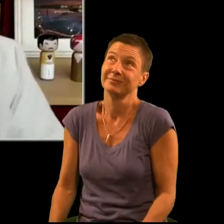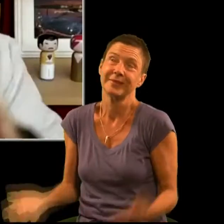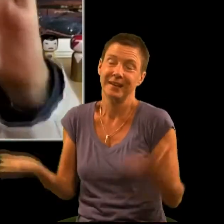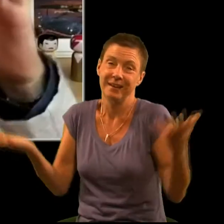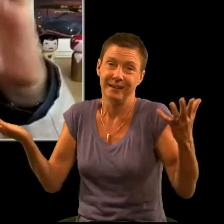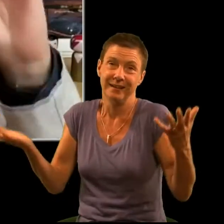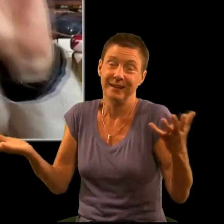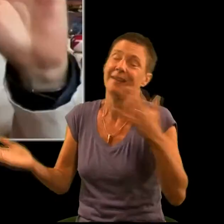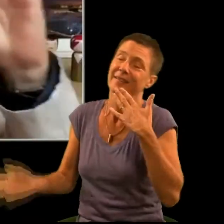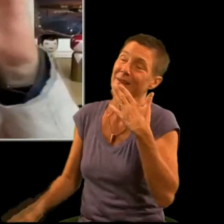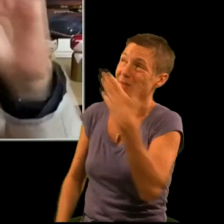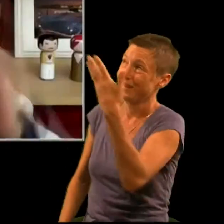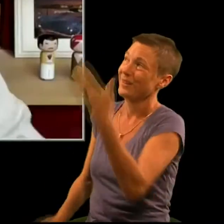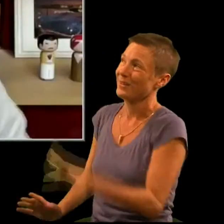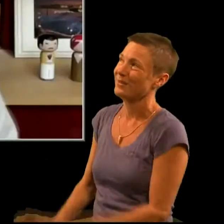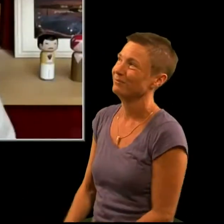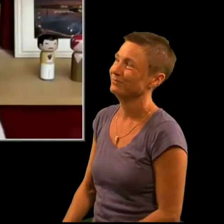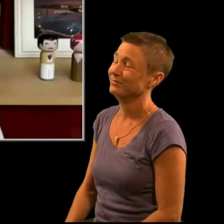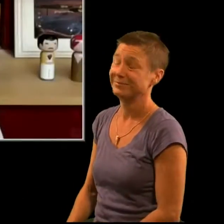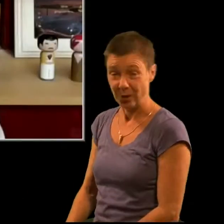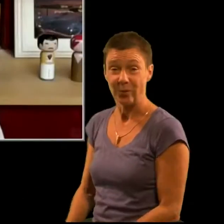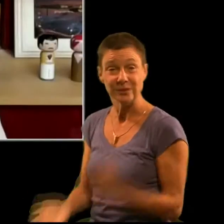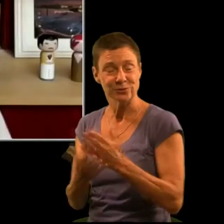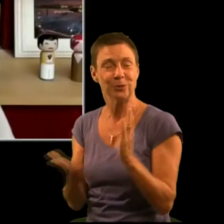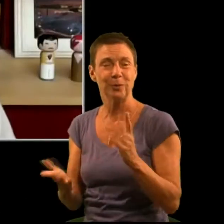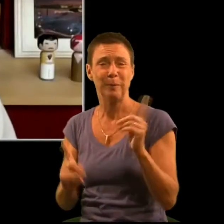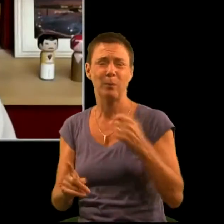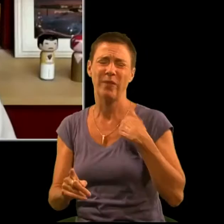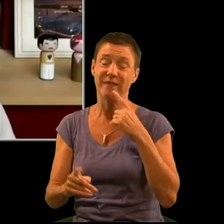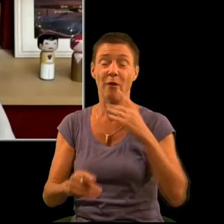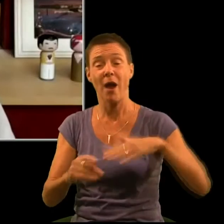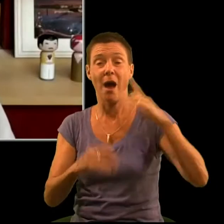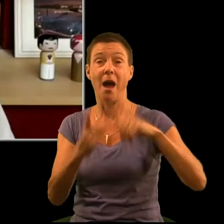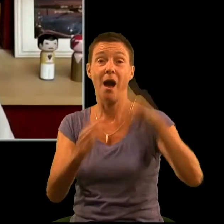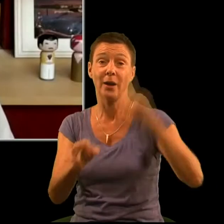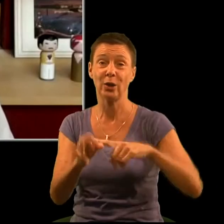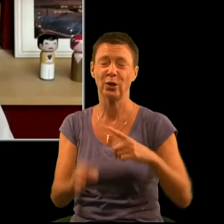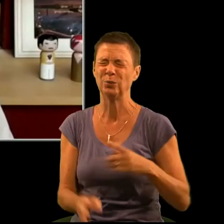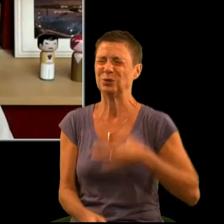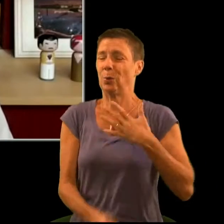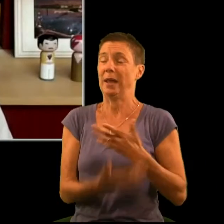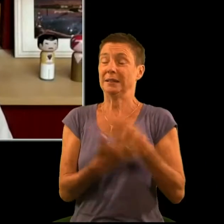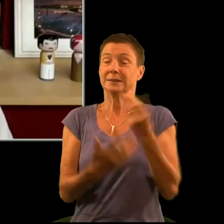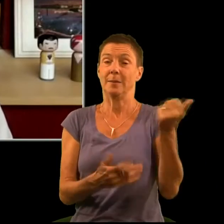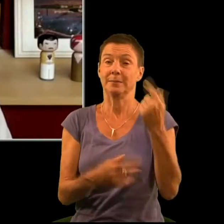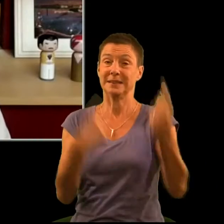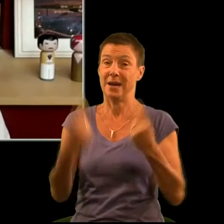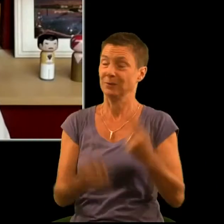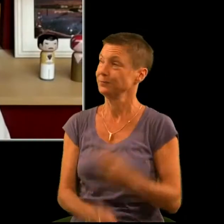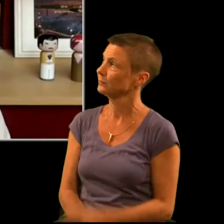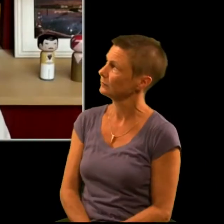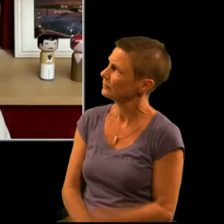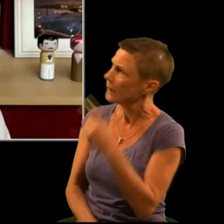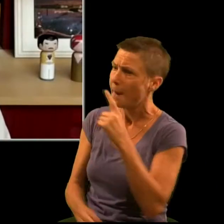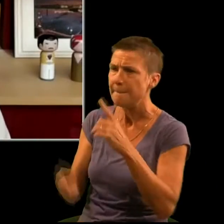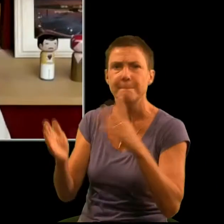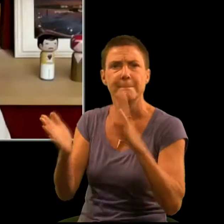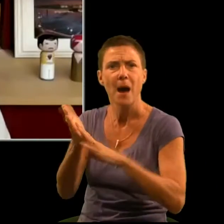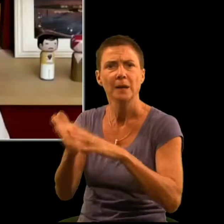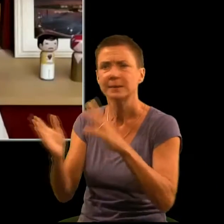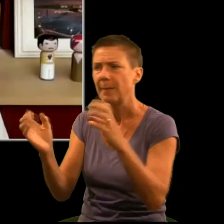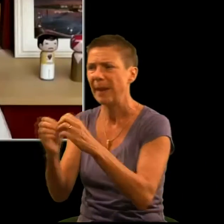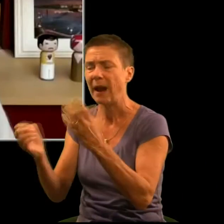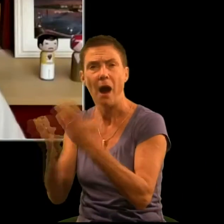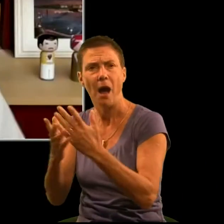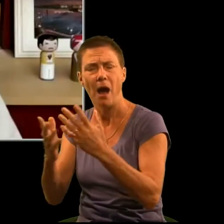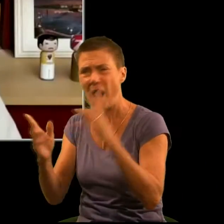Thank you for setting me up for that. Thank you. No, it is true. It is true. Are Miles and Beckett identical? No, they're very